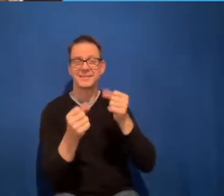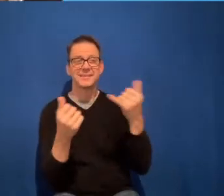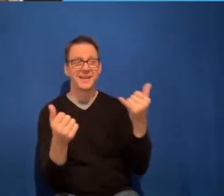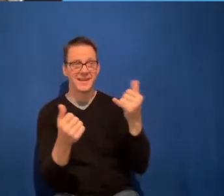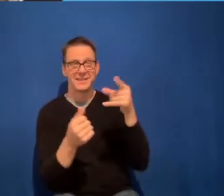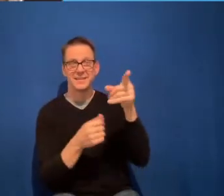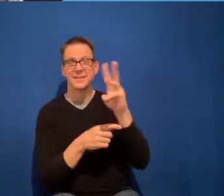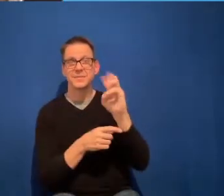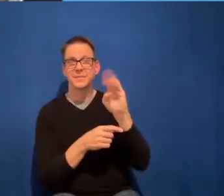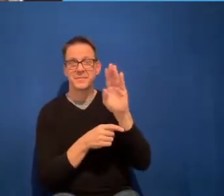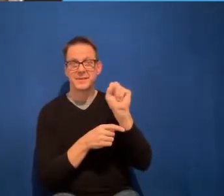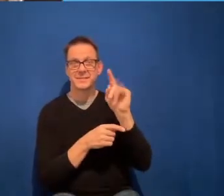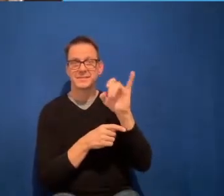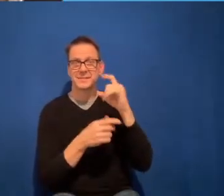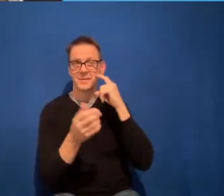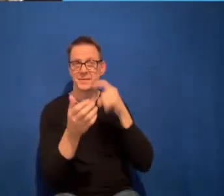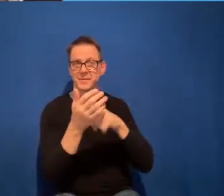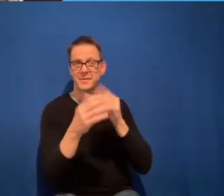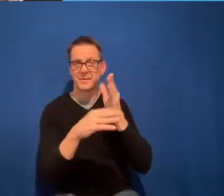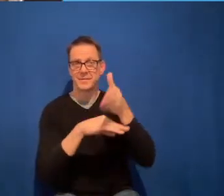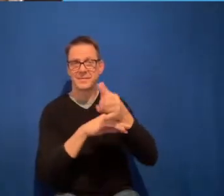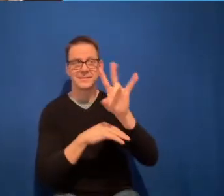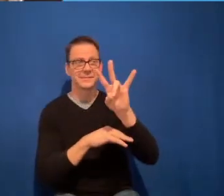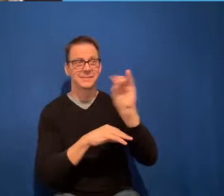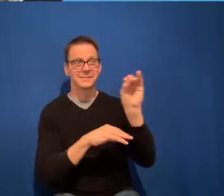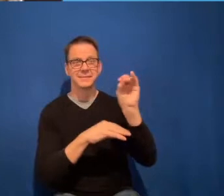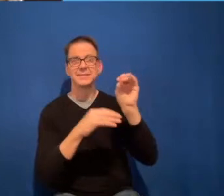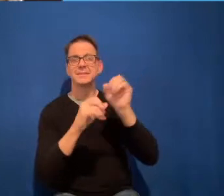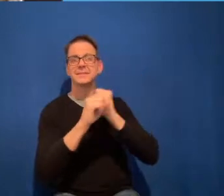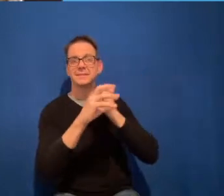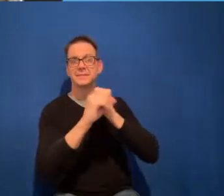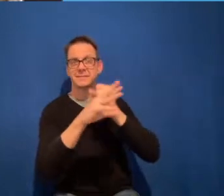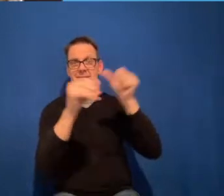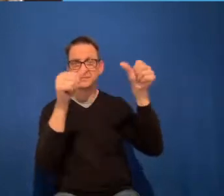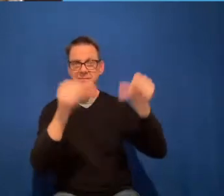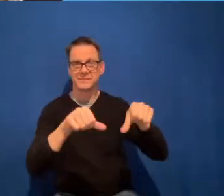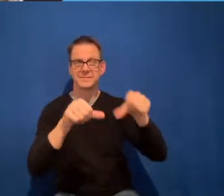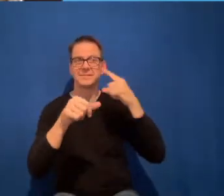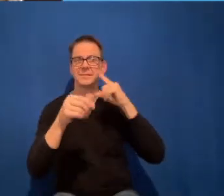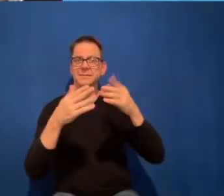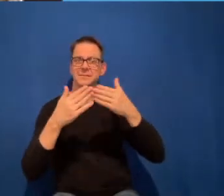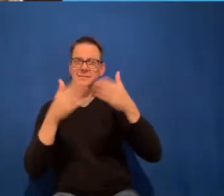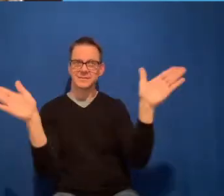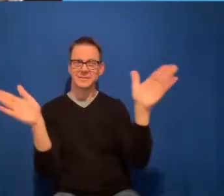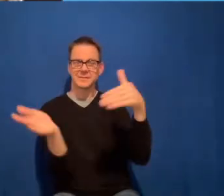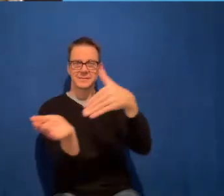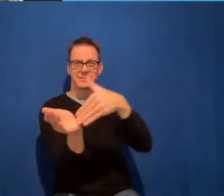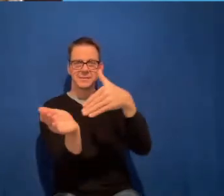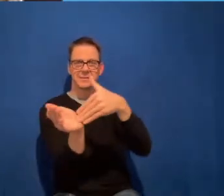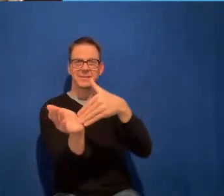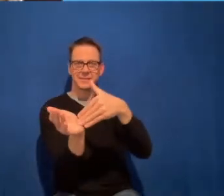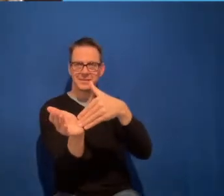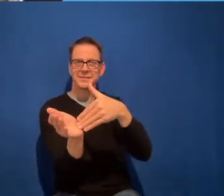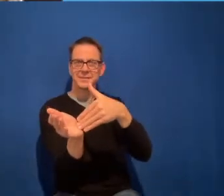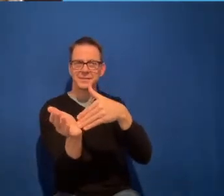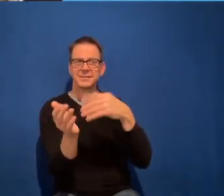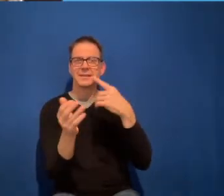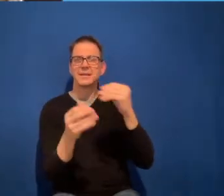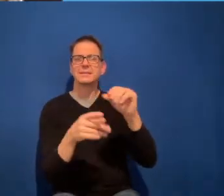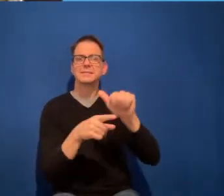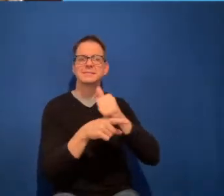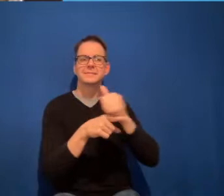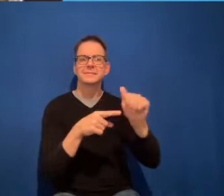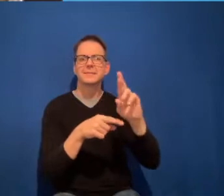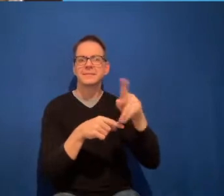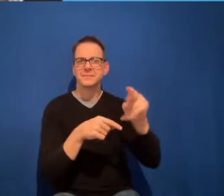and I saw over 70 posts for general practitioners and family doctors throughout the province. One of